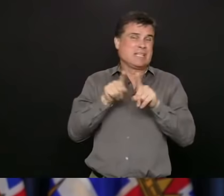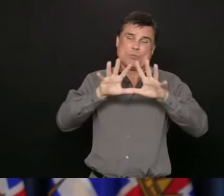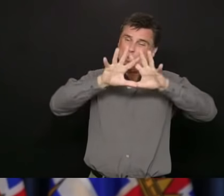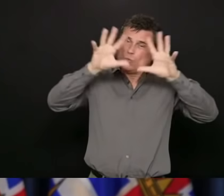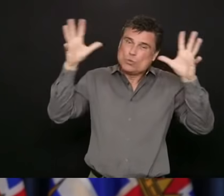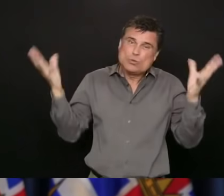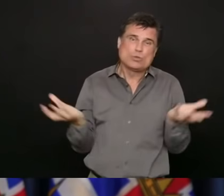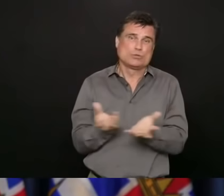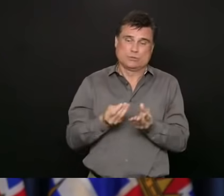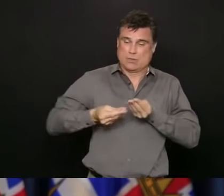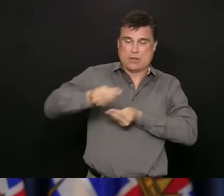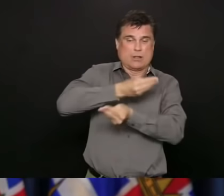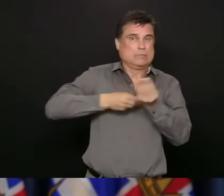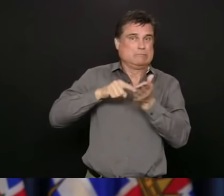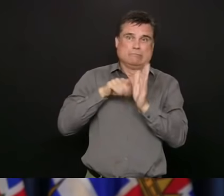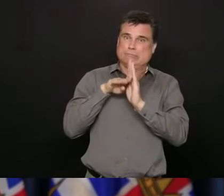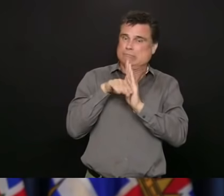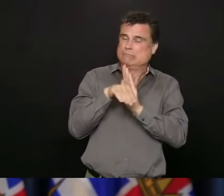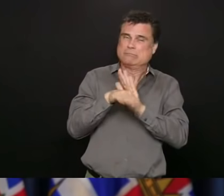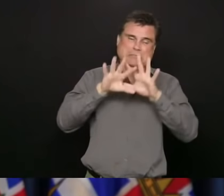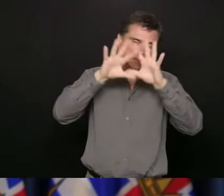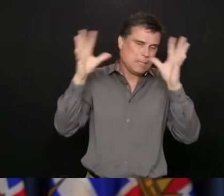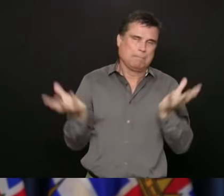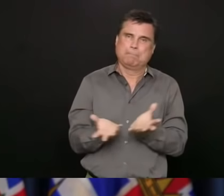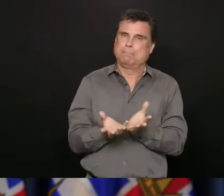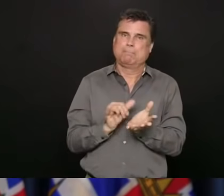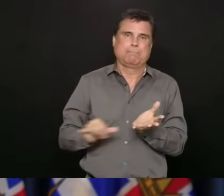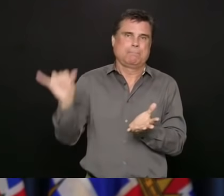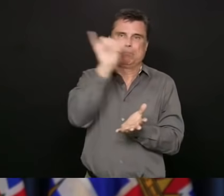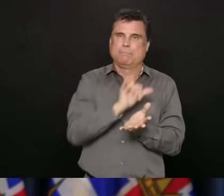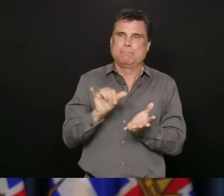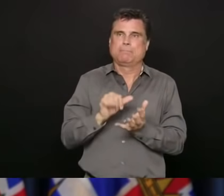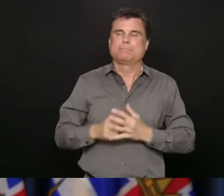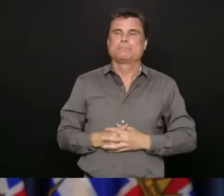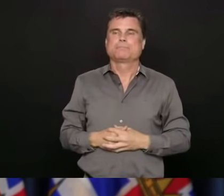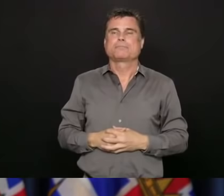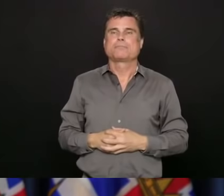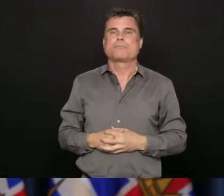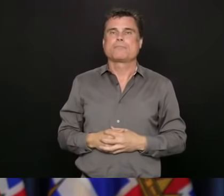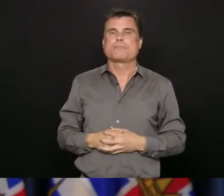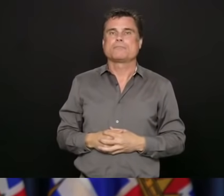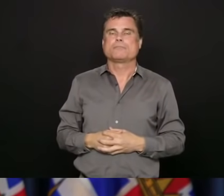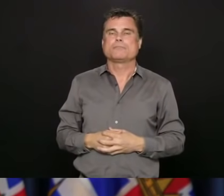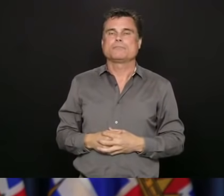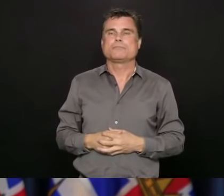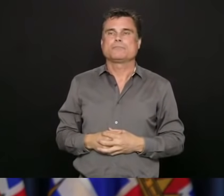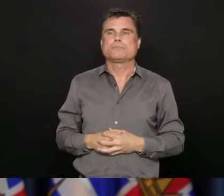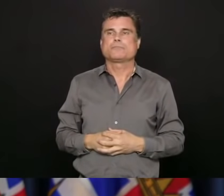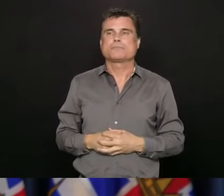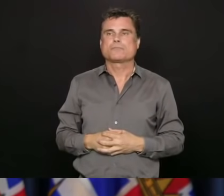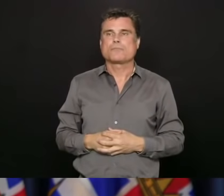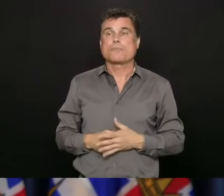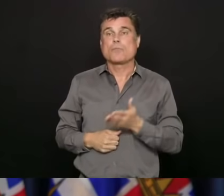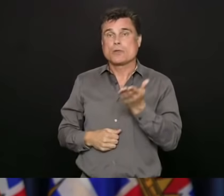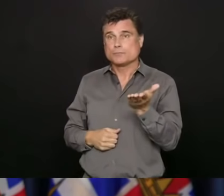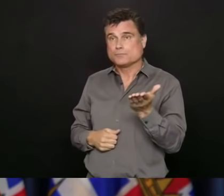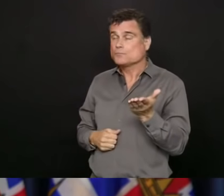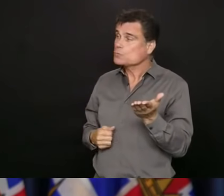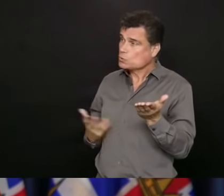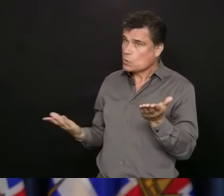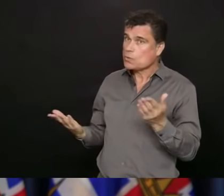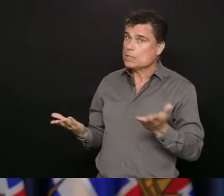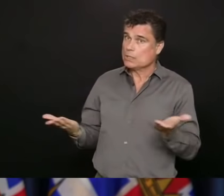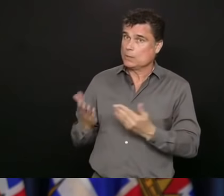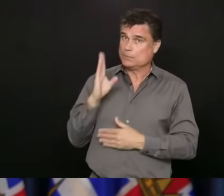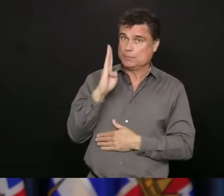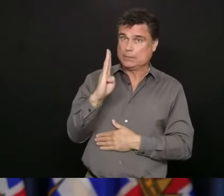Hi, Premier. As you know, in BC, non-essential businesses can open if they abide by the guidelines set out by the